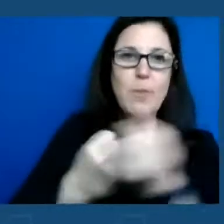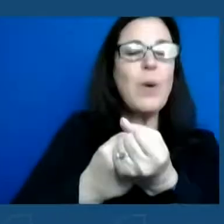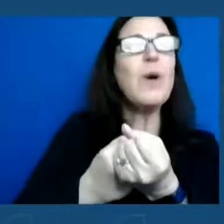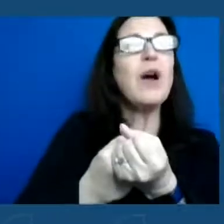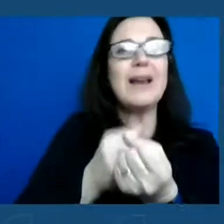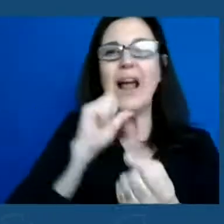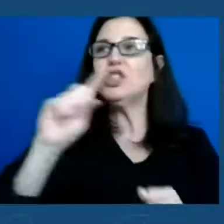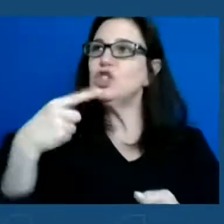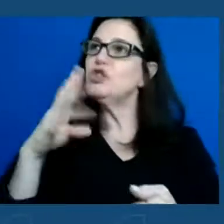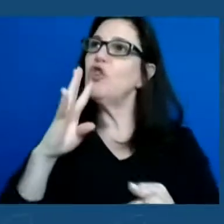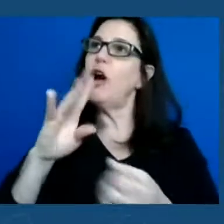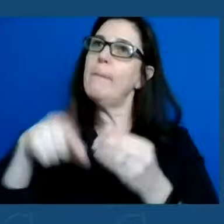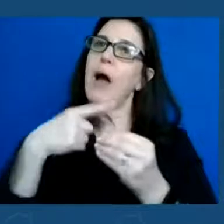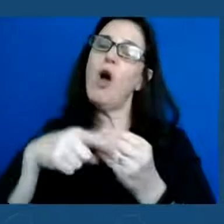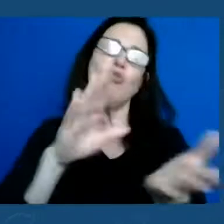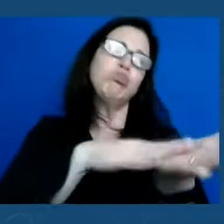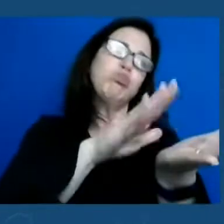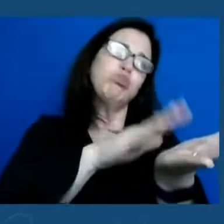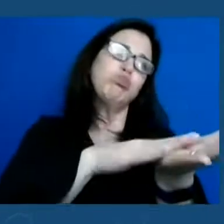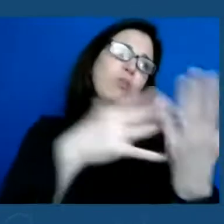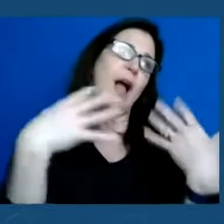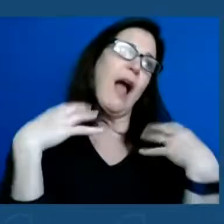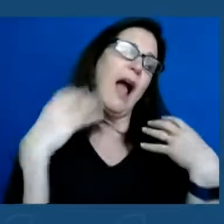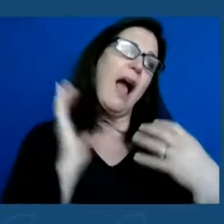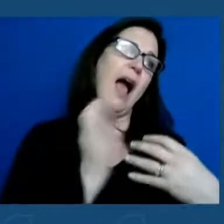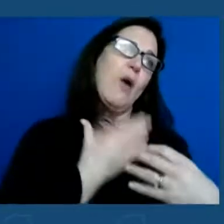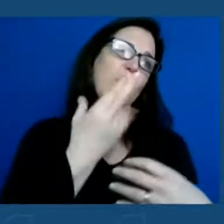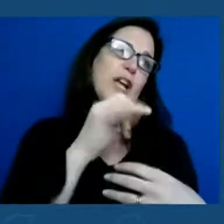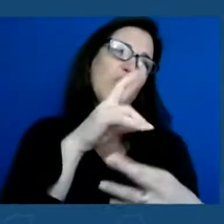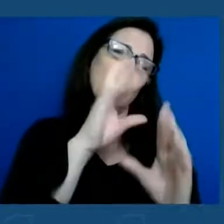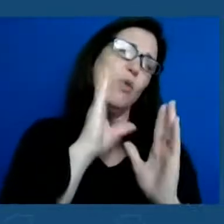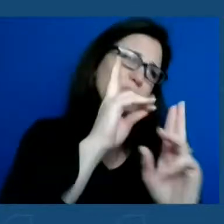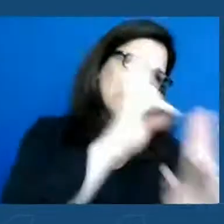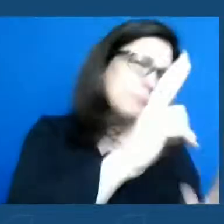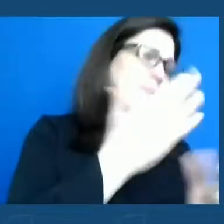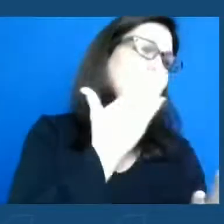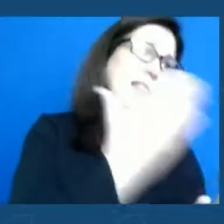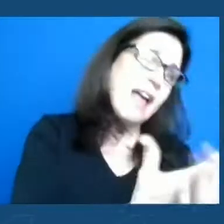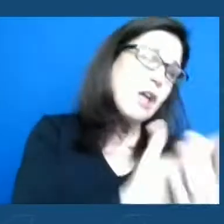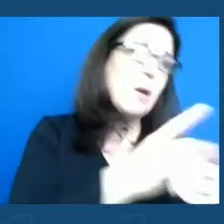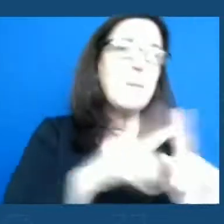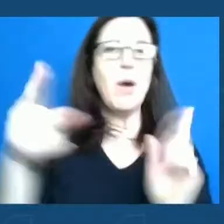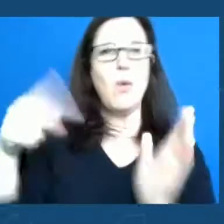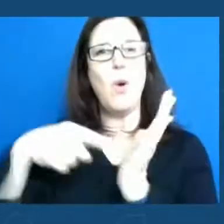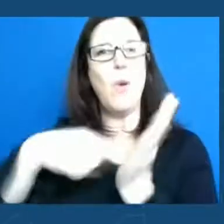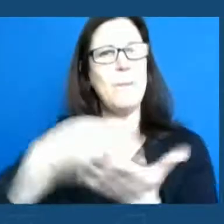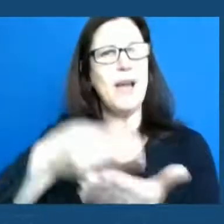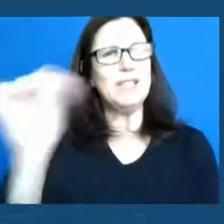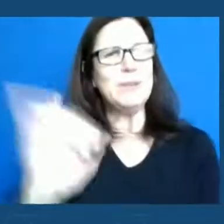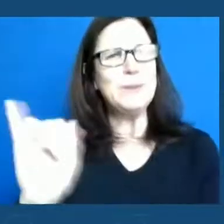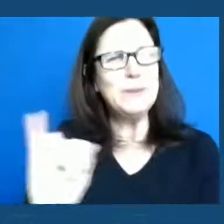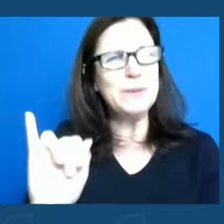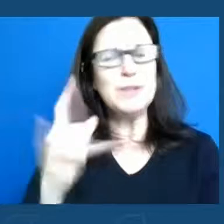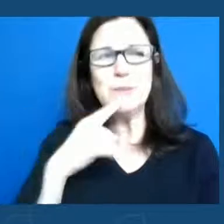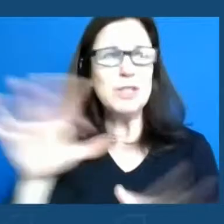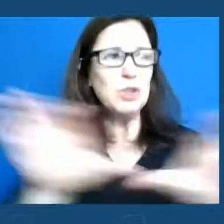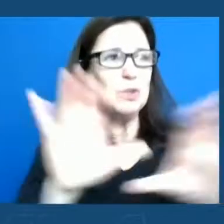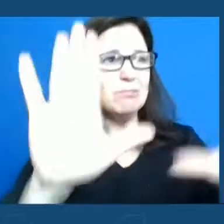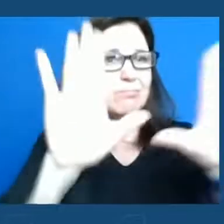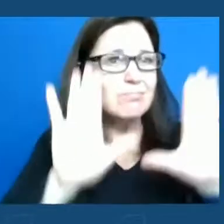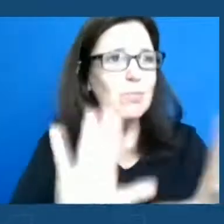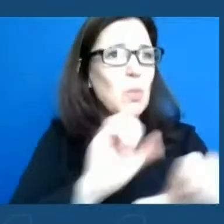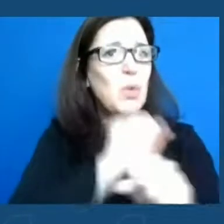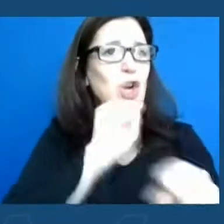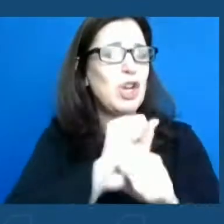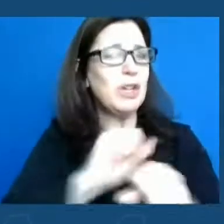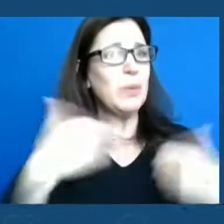talk about good game about, you're our heroes, we owe you a debt of gratitude. We also owe you some money too. I mean, you've been doing extraordinary work. And so, not